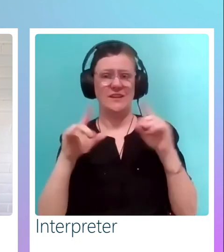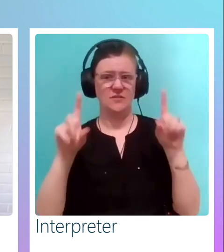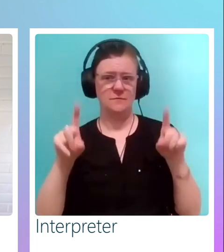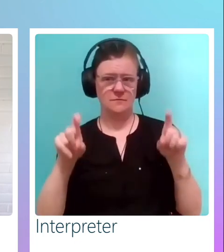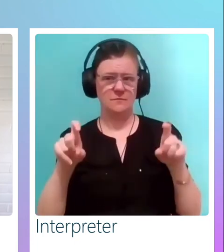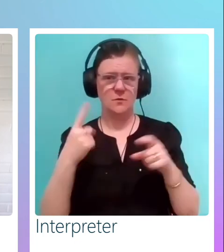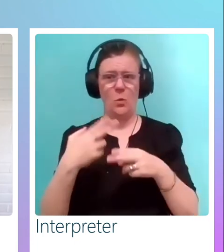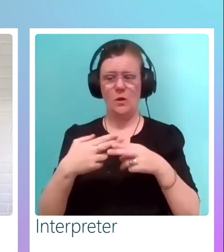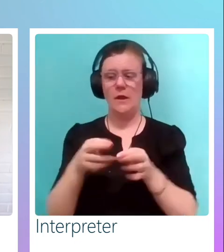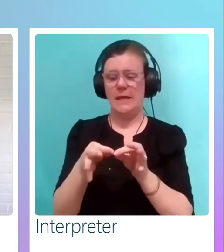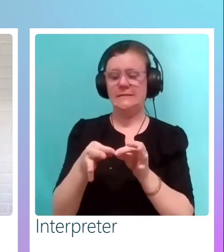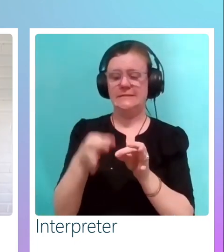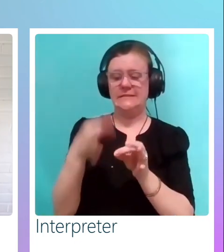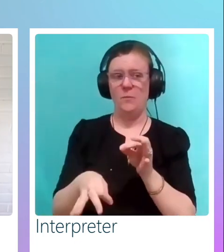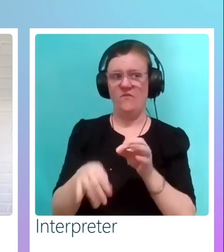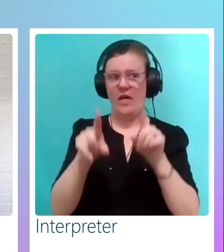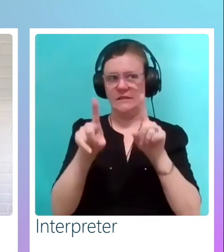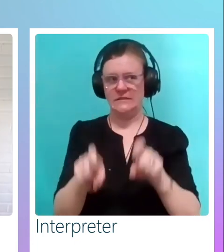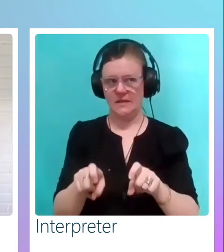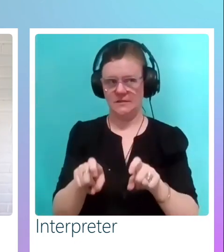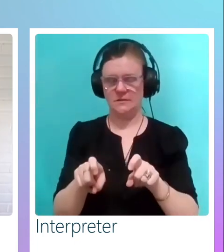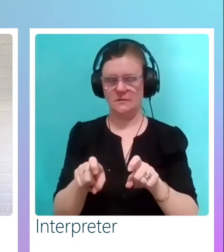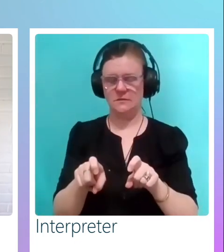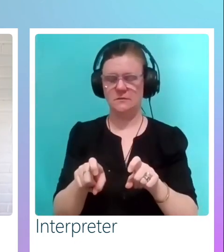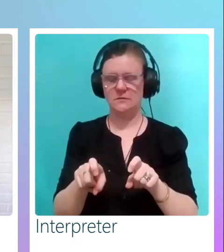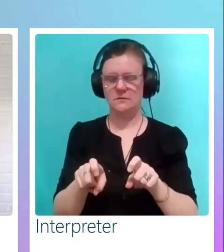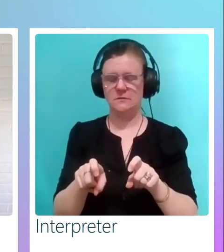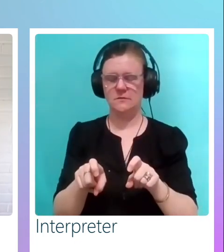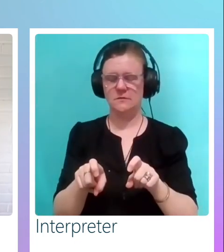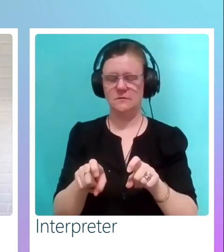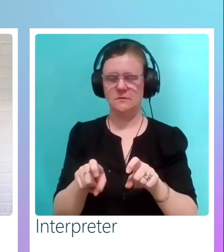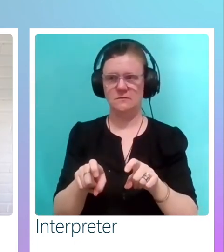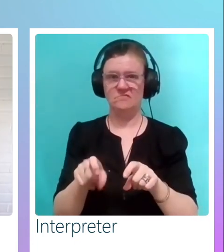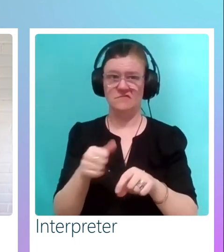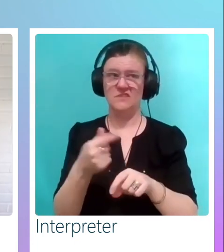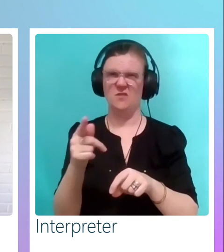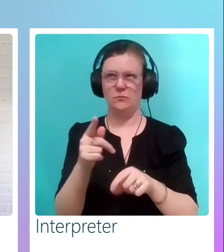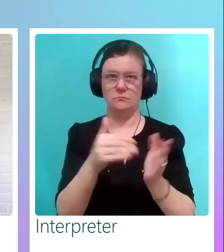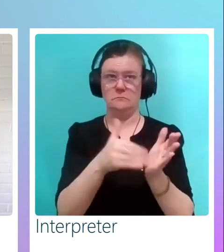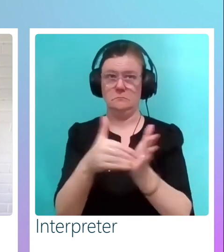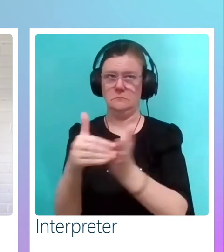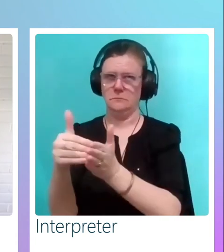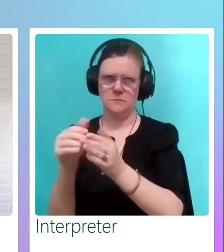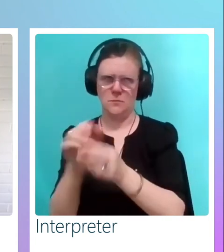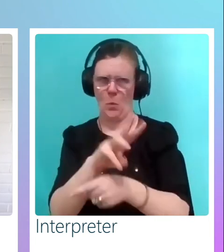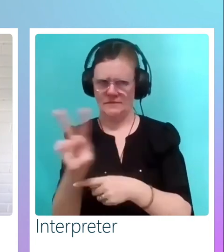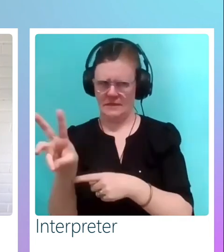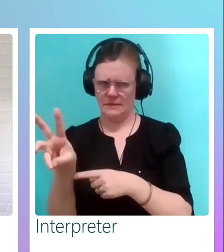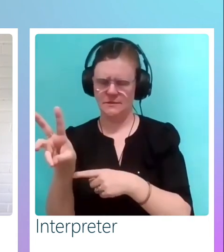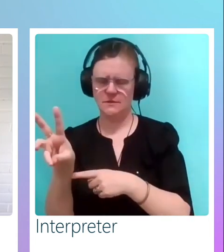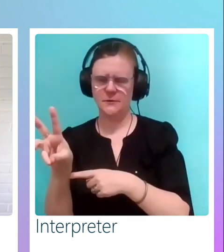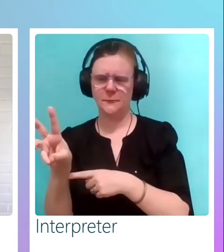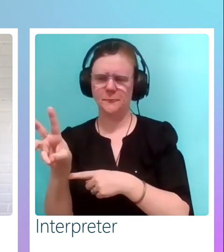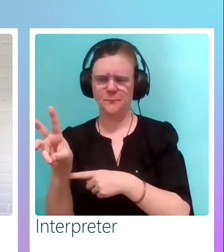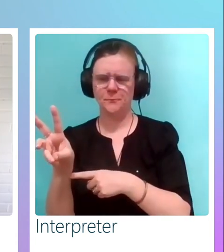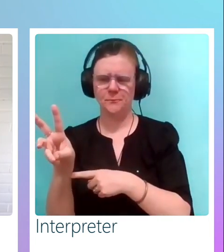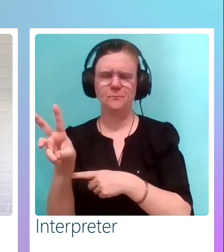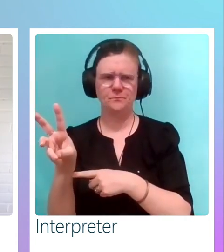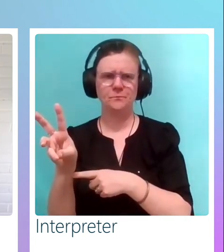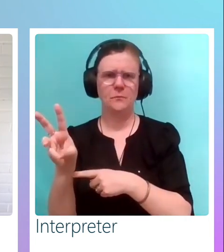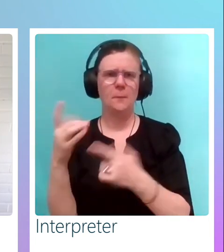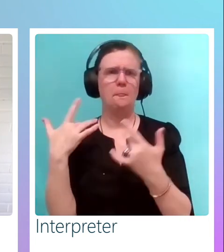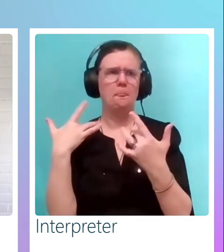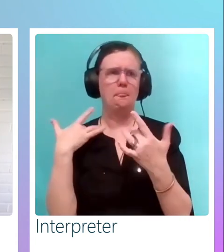called a simplified test on several thousand websites, and that is done